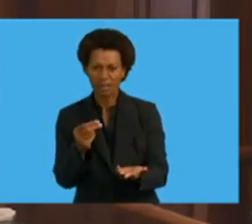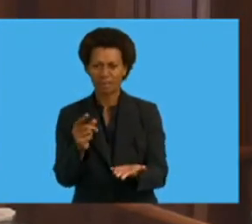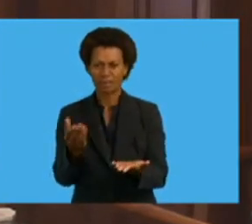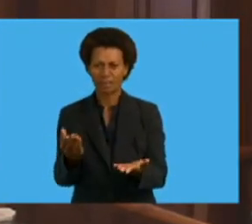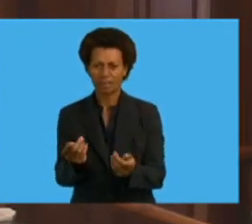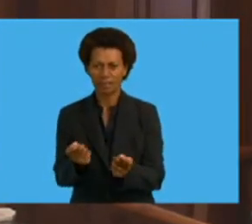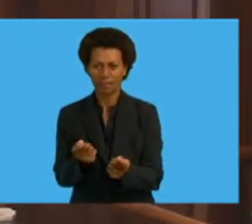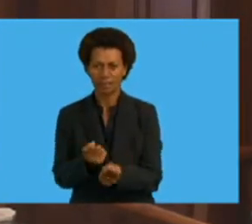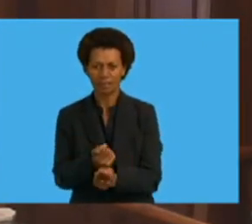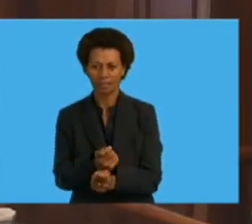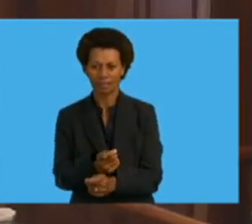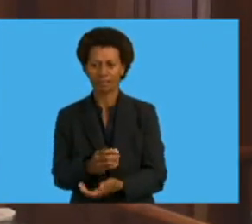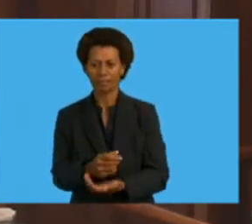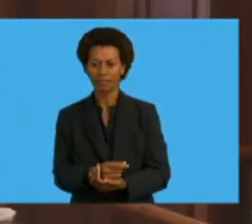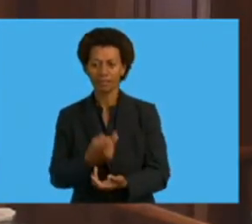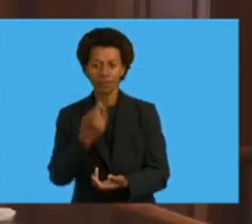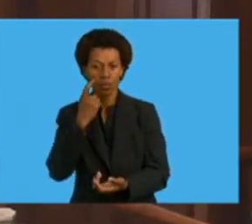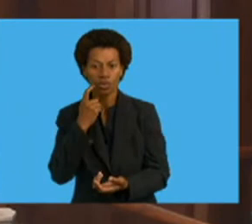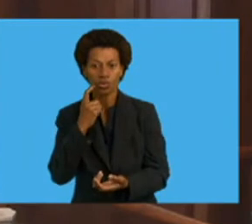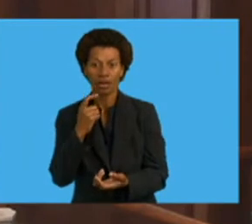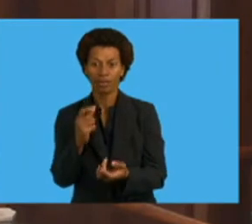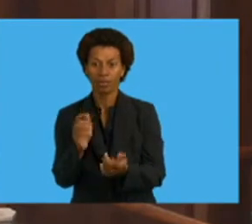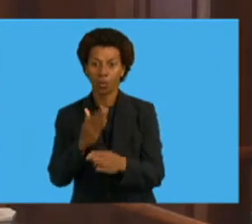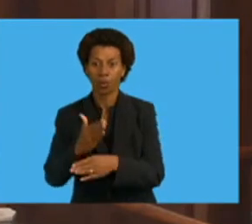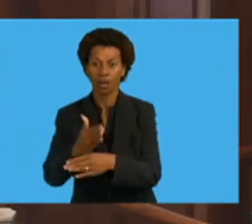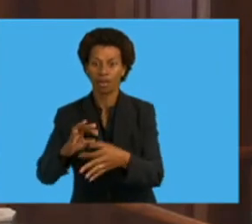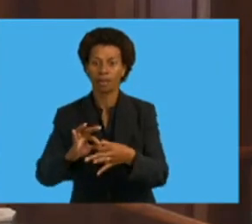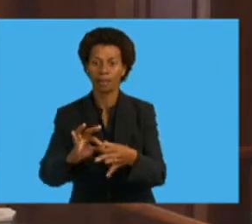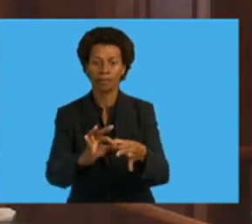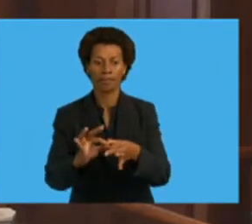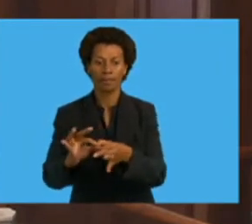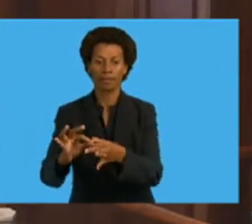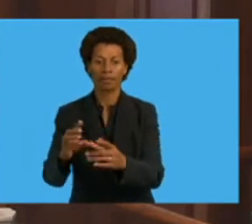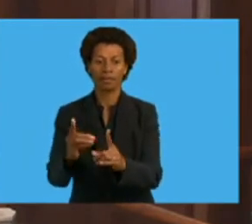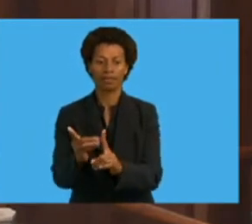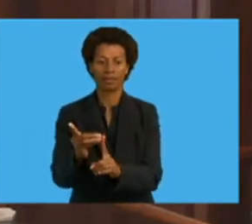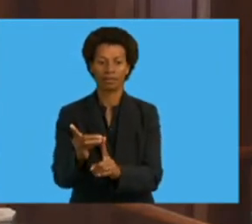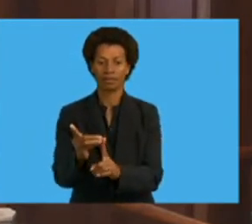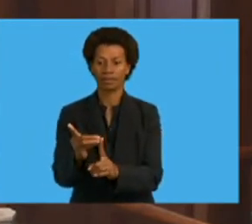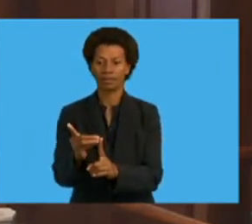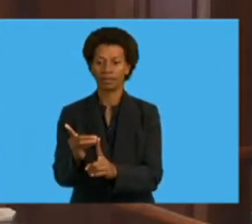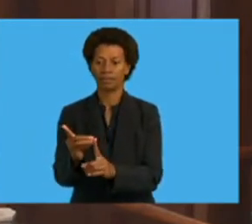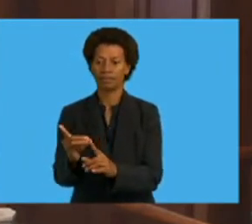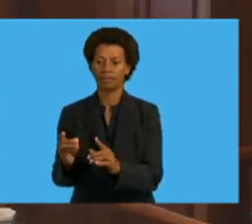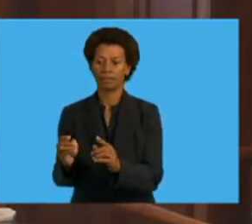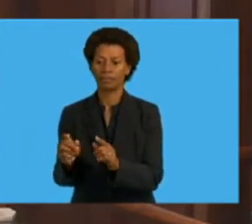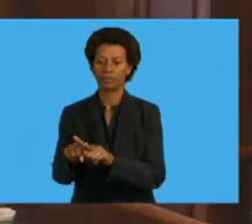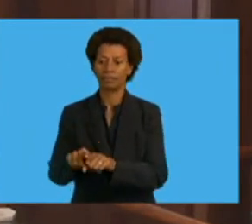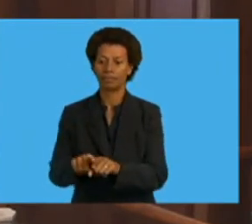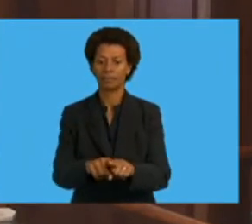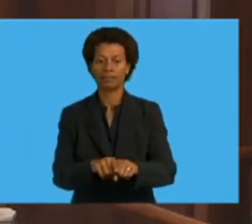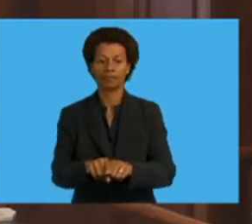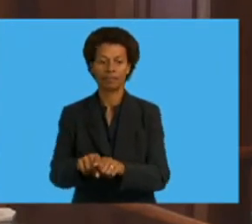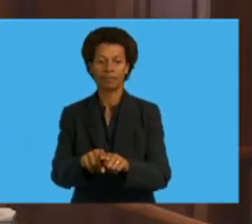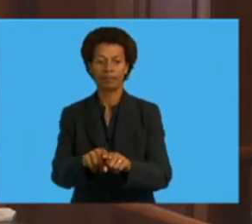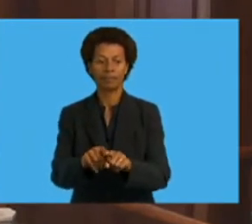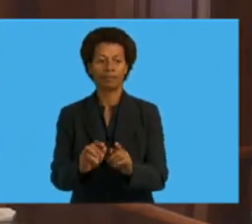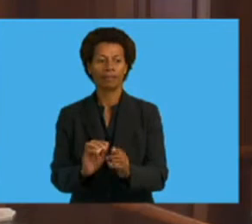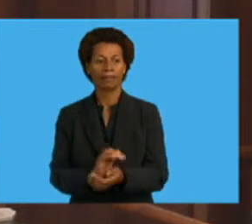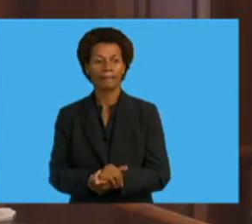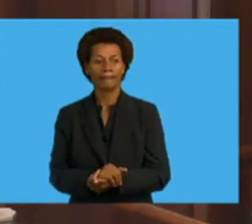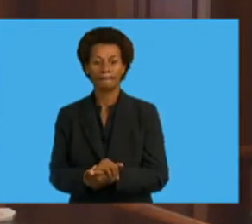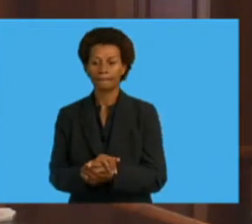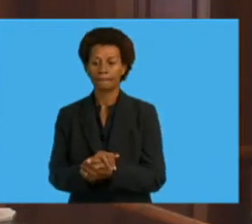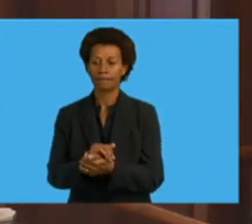working closely with all our development partners, and they have endorsed our general economic direction, including